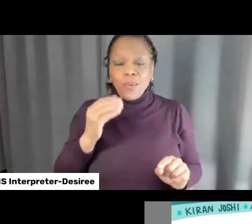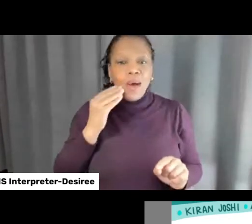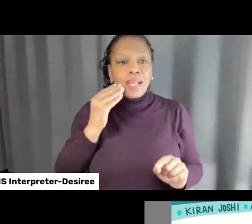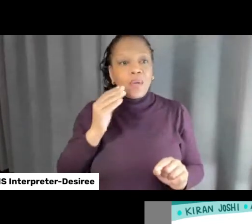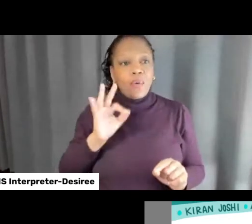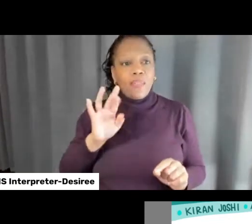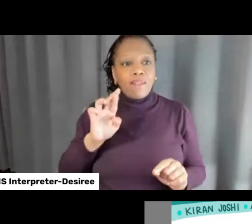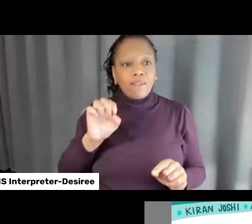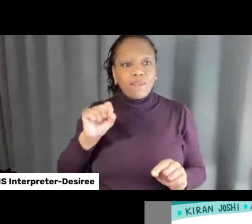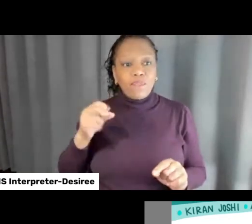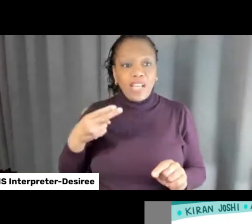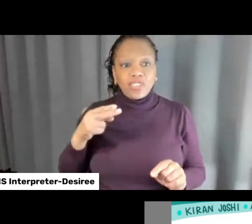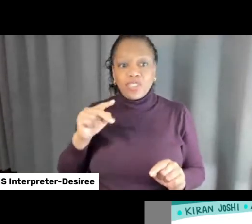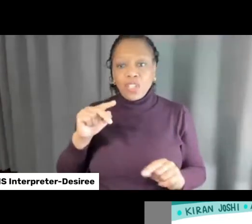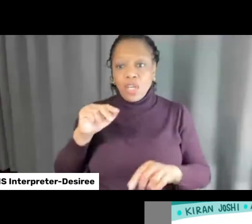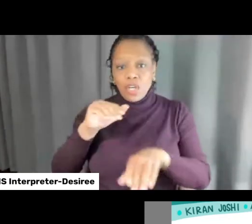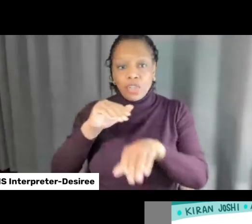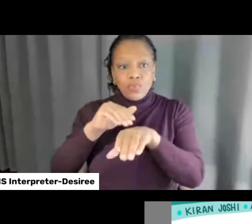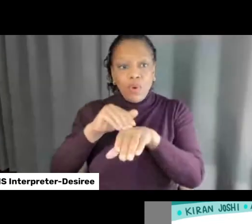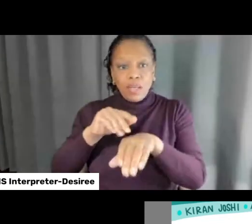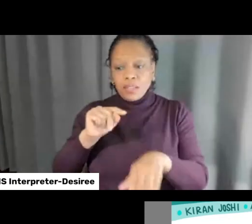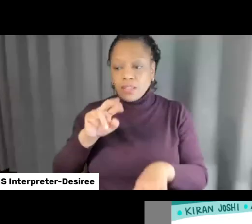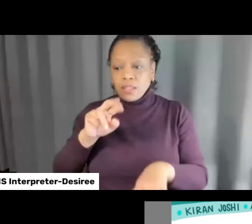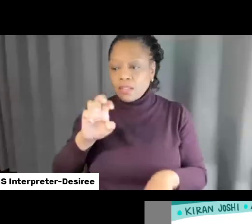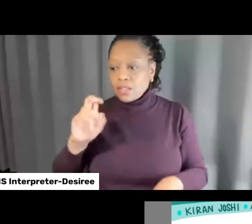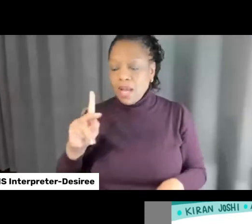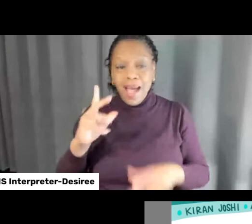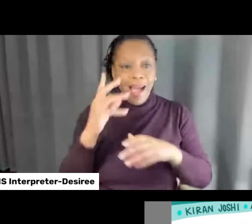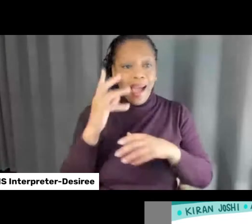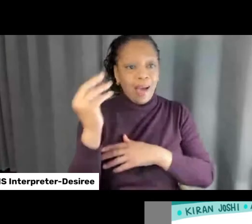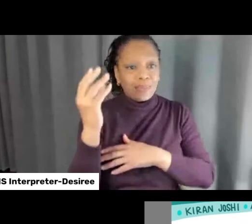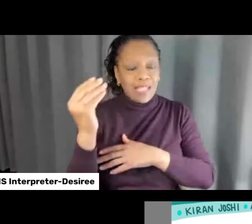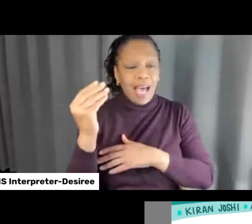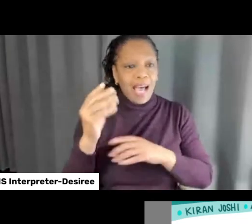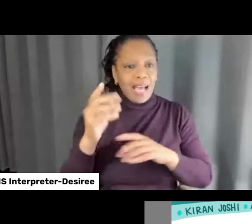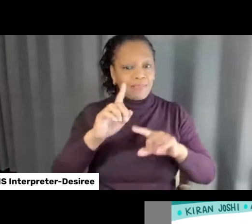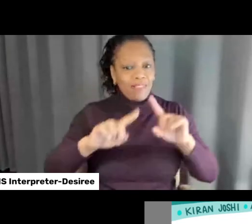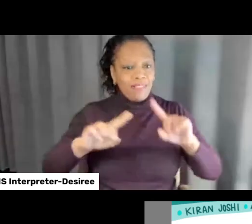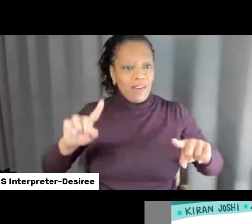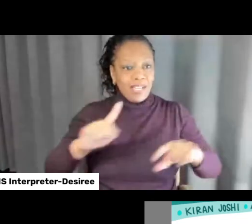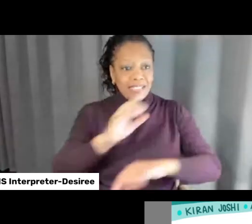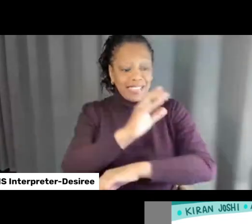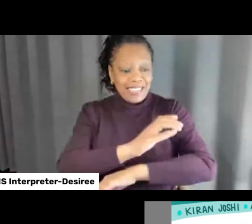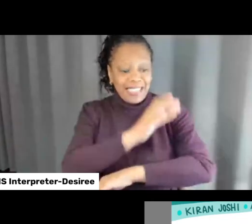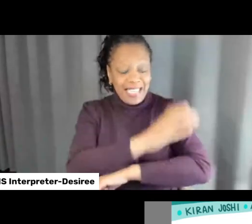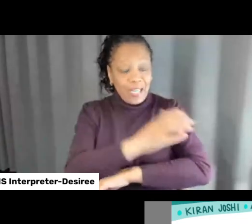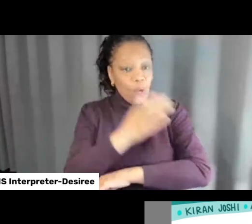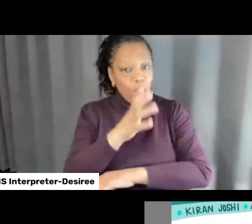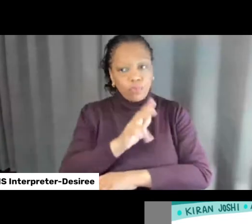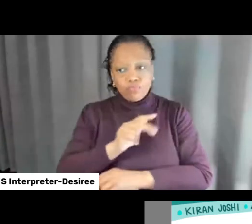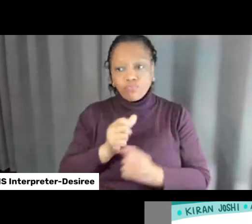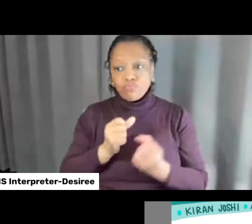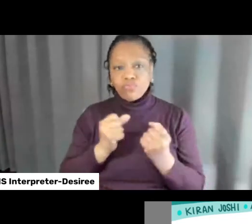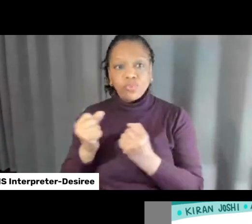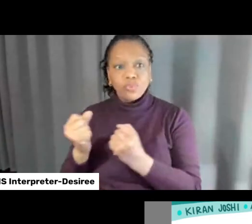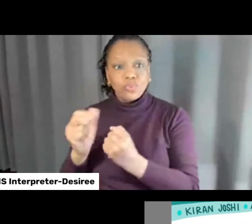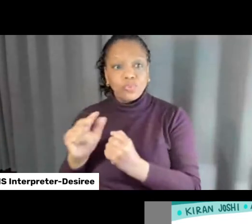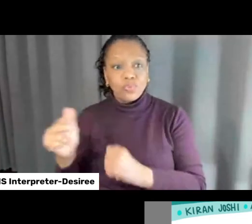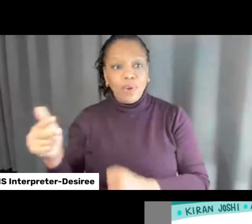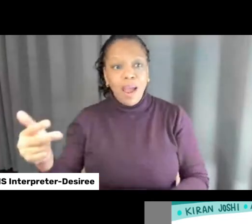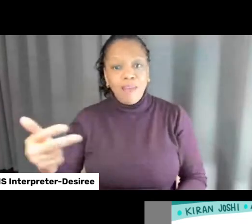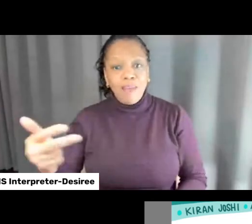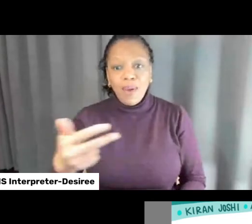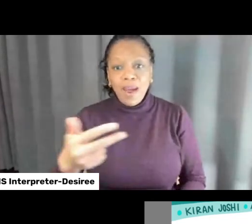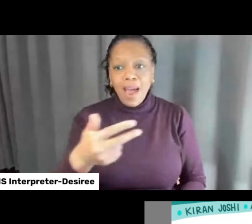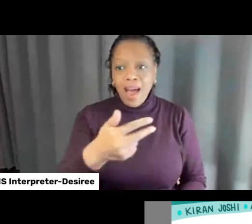of the Stroger and the different clinics that would go around. So maybe Dr. Yoshi, is this still happening?